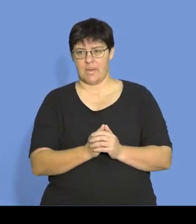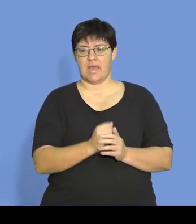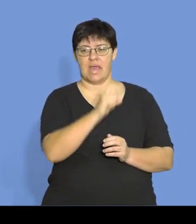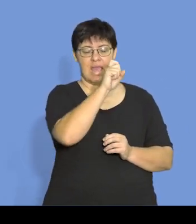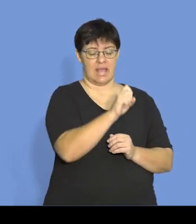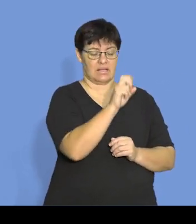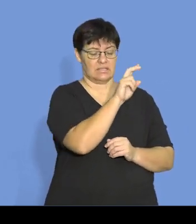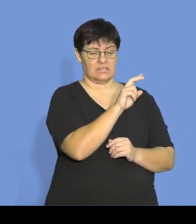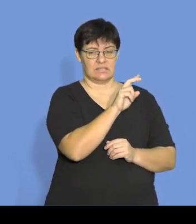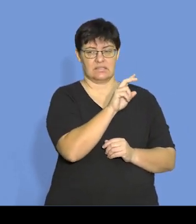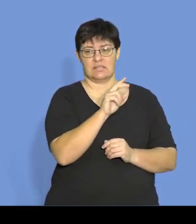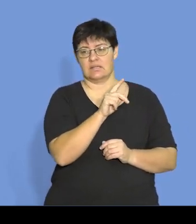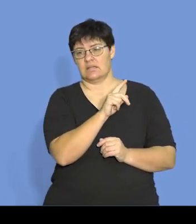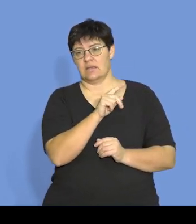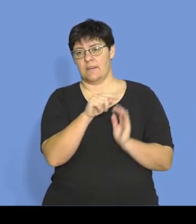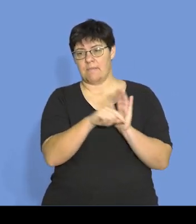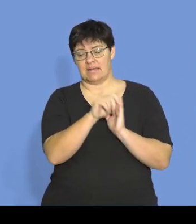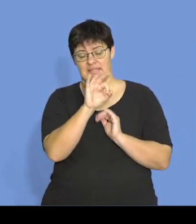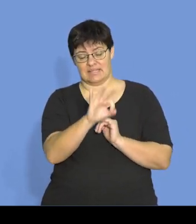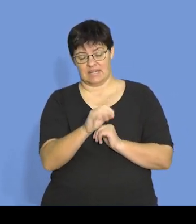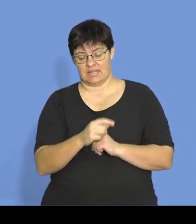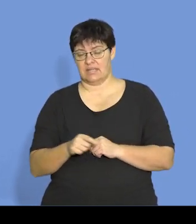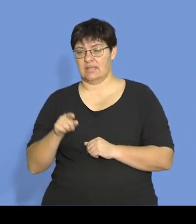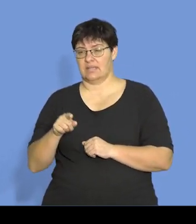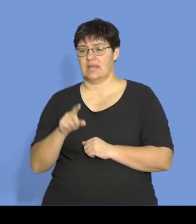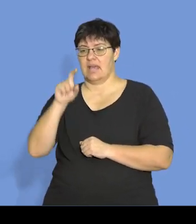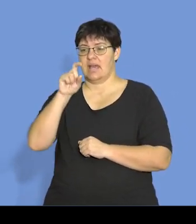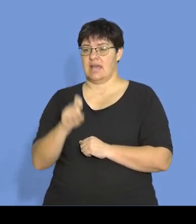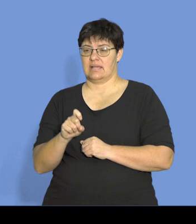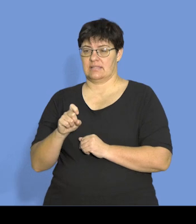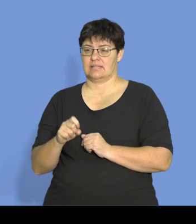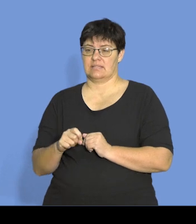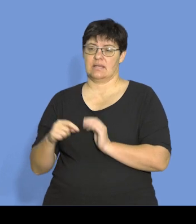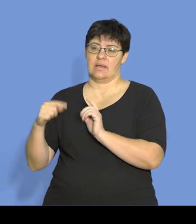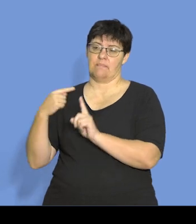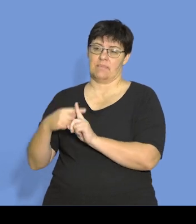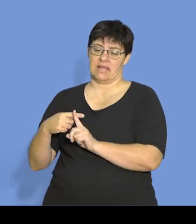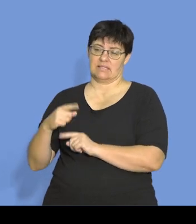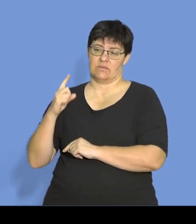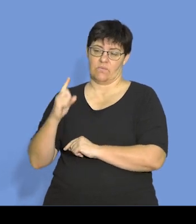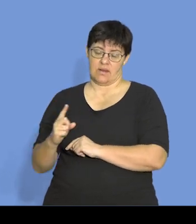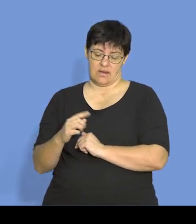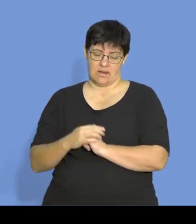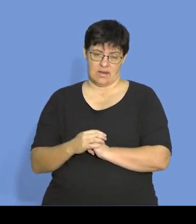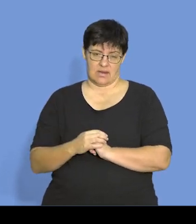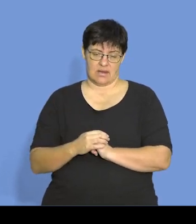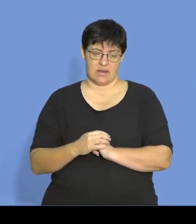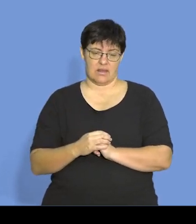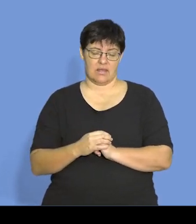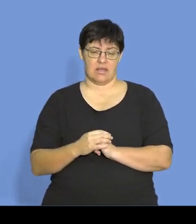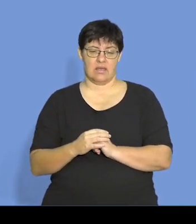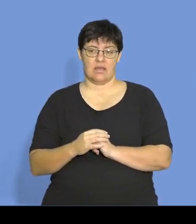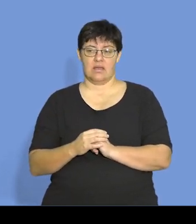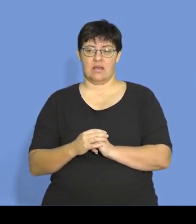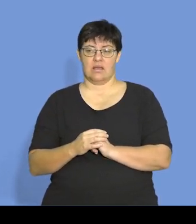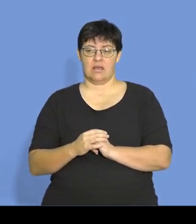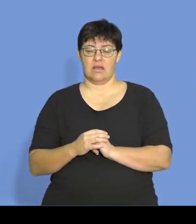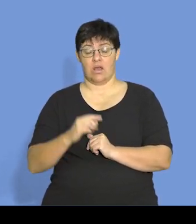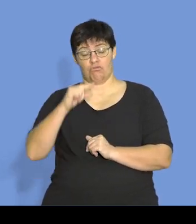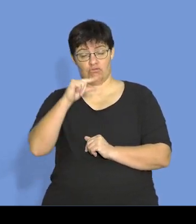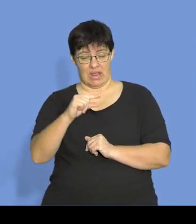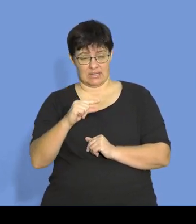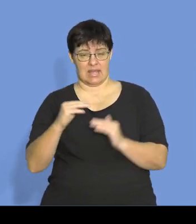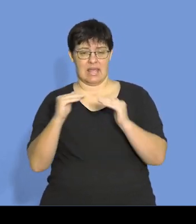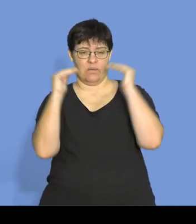to be x minus 3, x plus 1 greater or equal